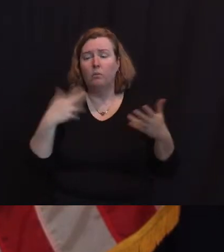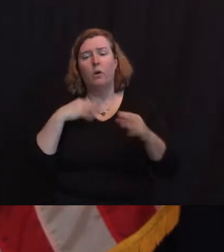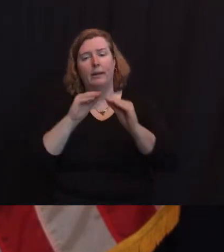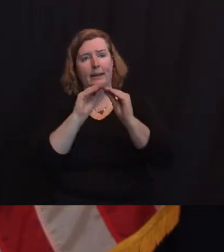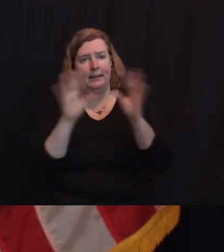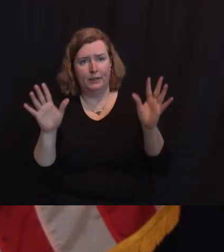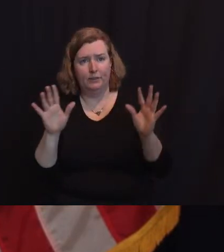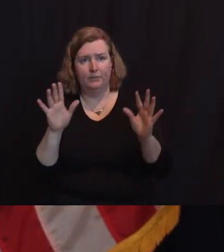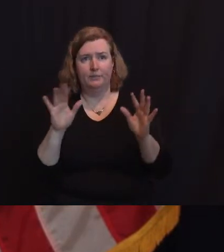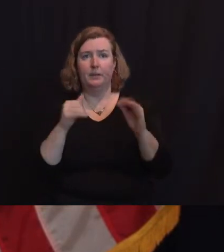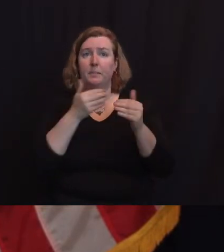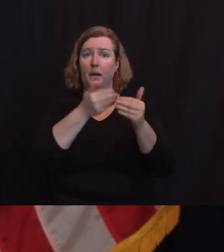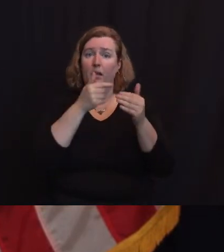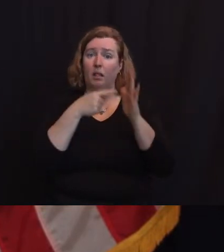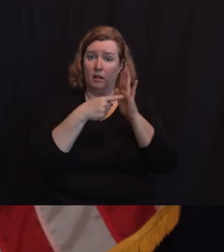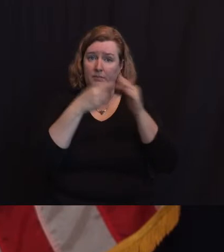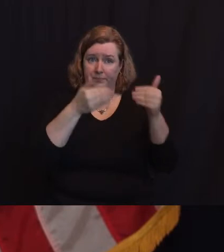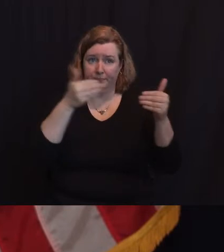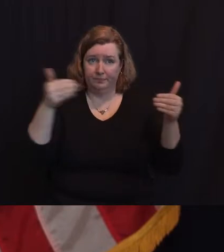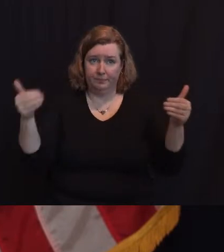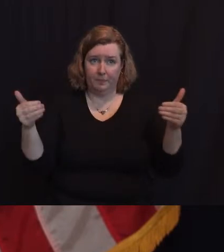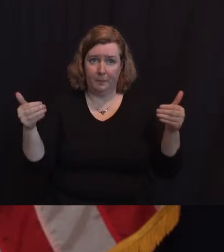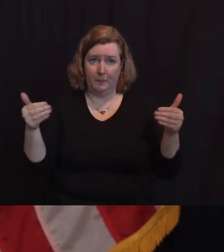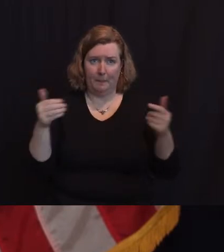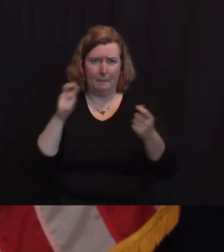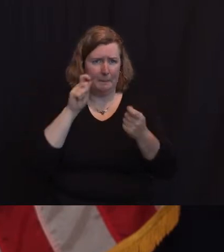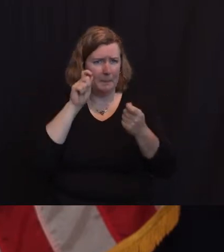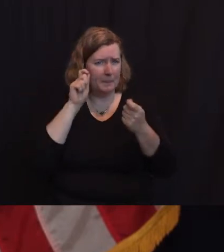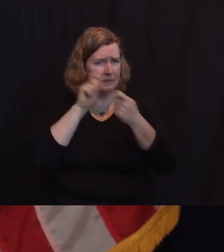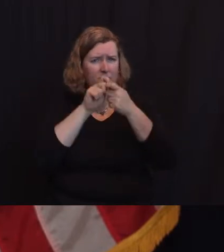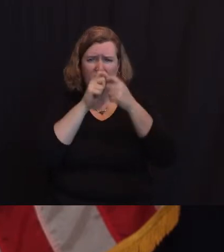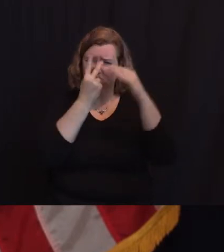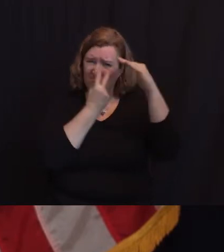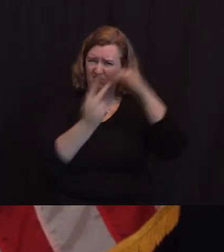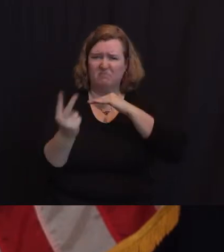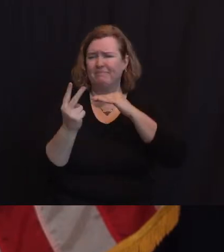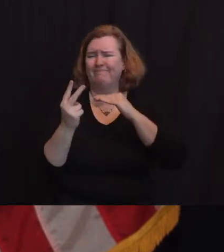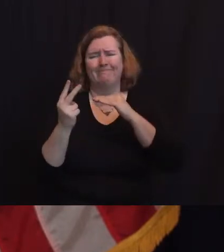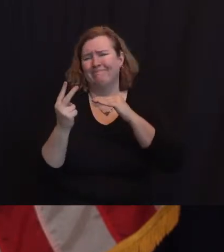not about making a prediction per se. It's about